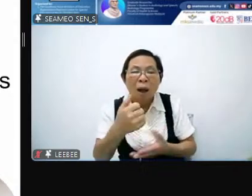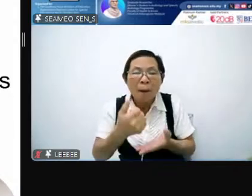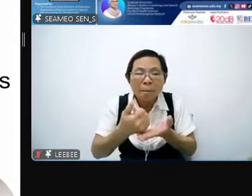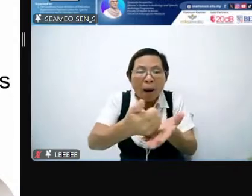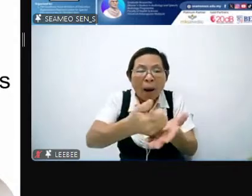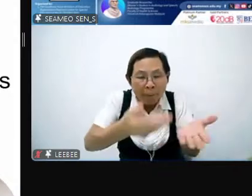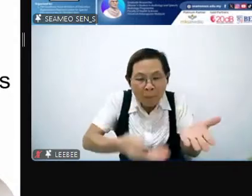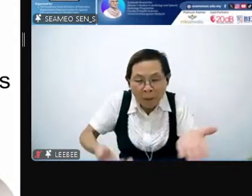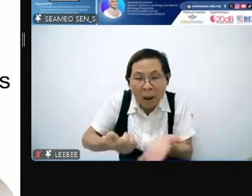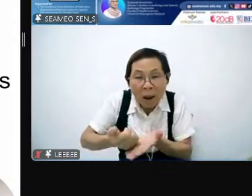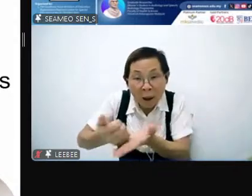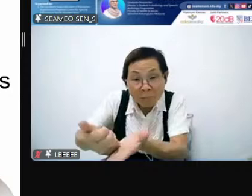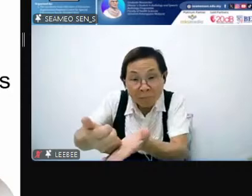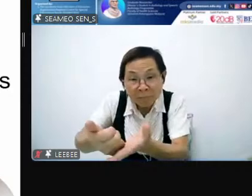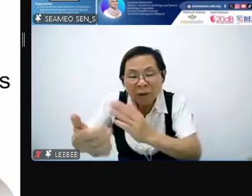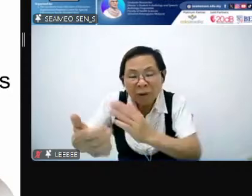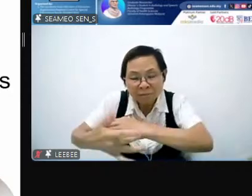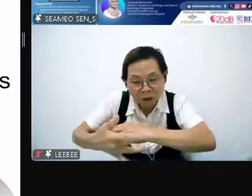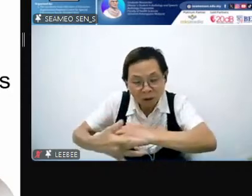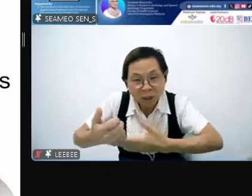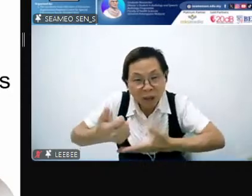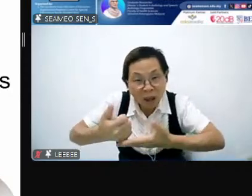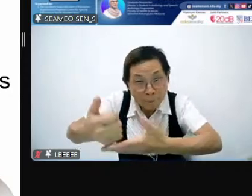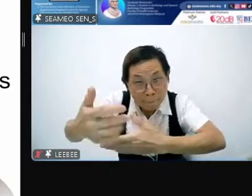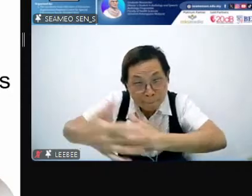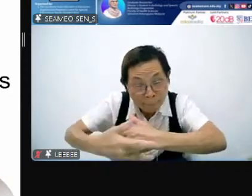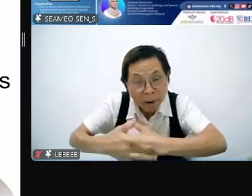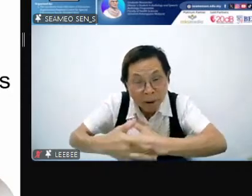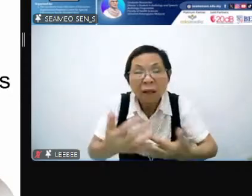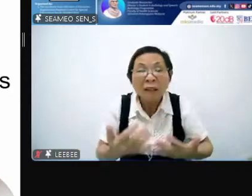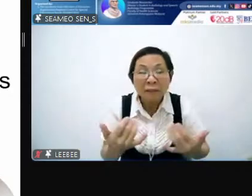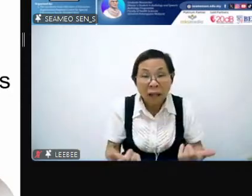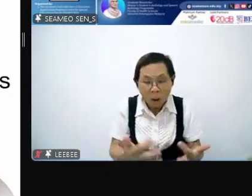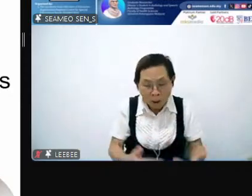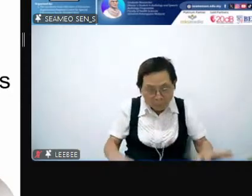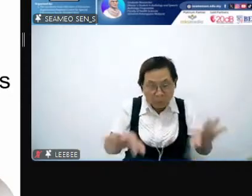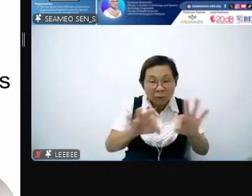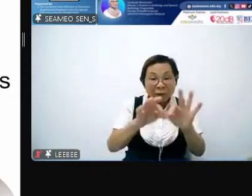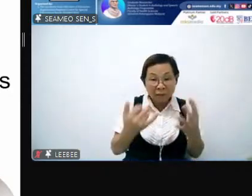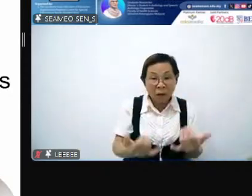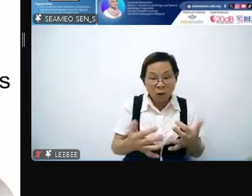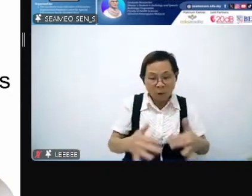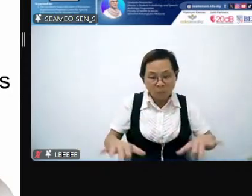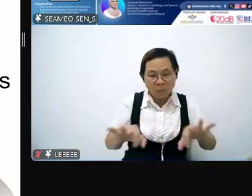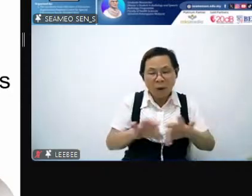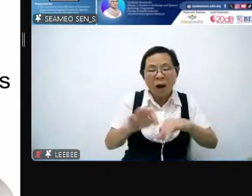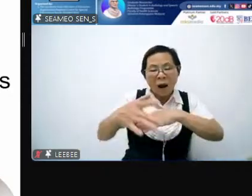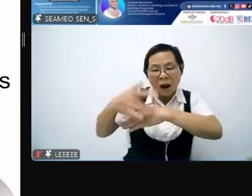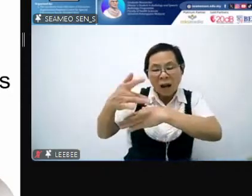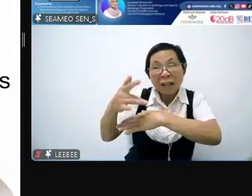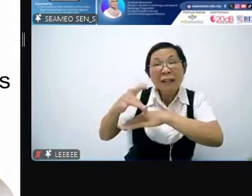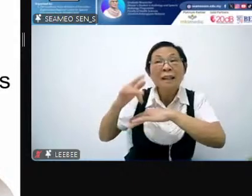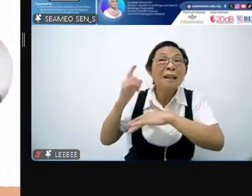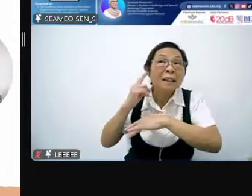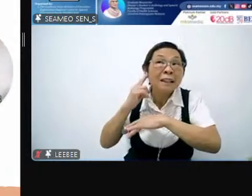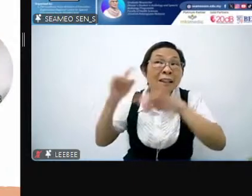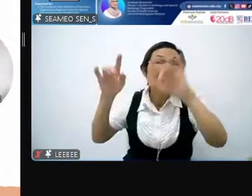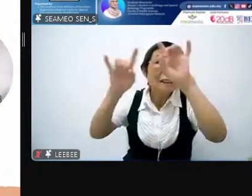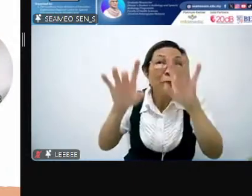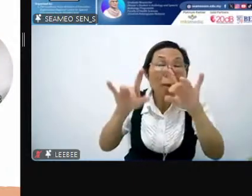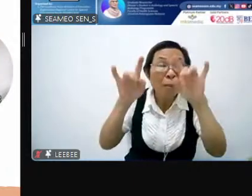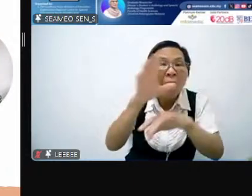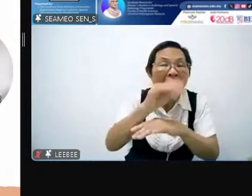So let's look at the importance of having early hearing assessment and